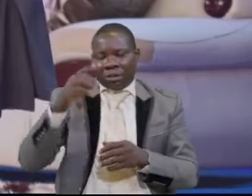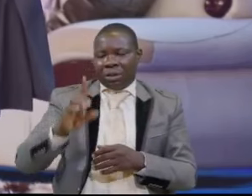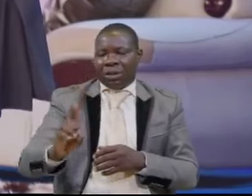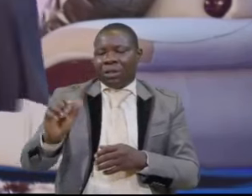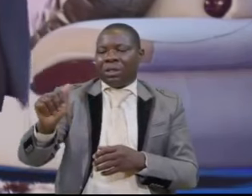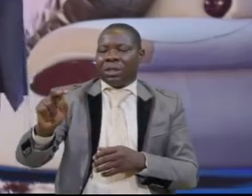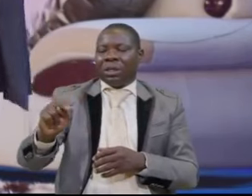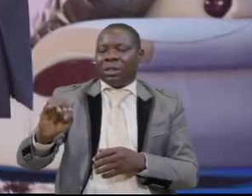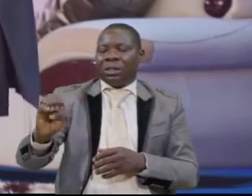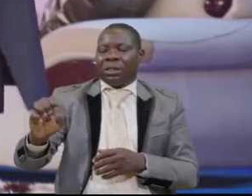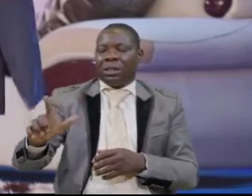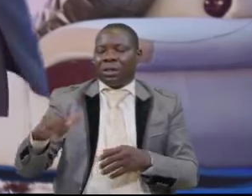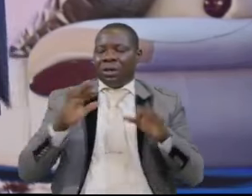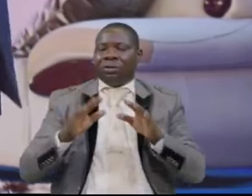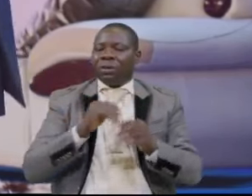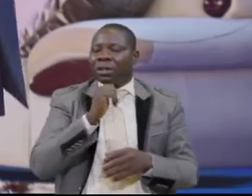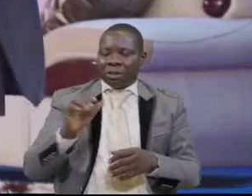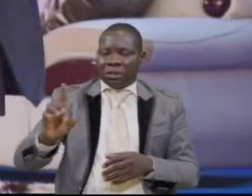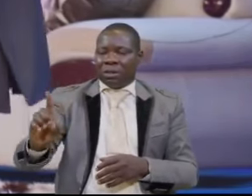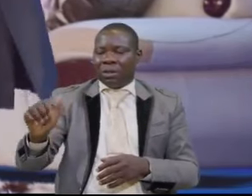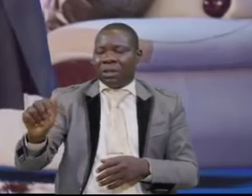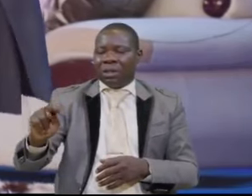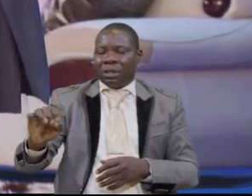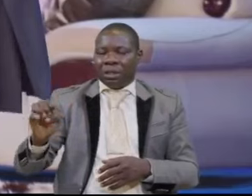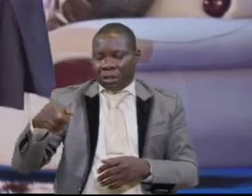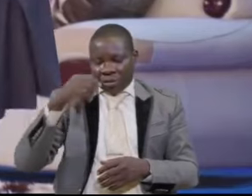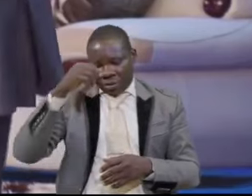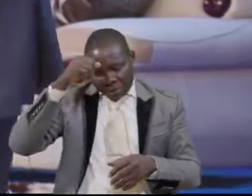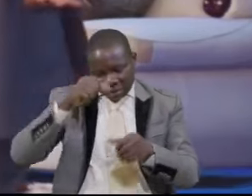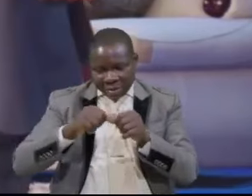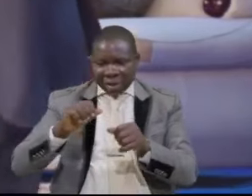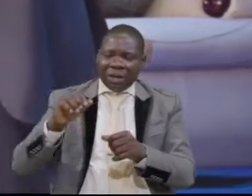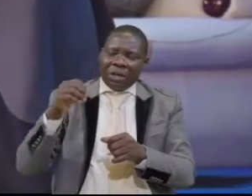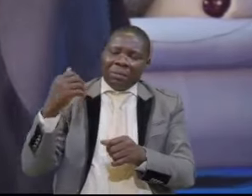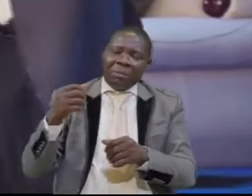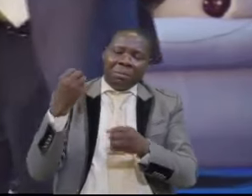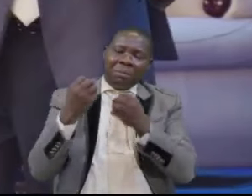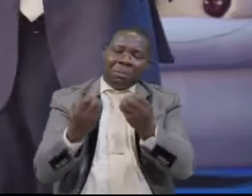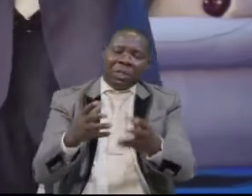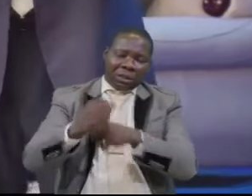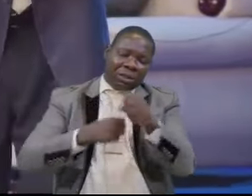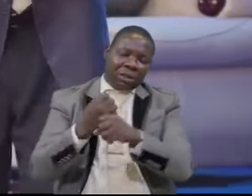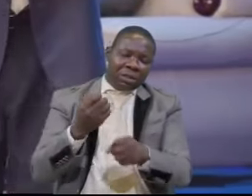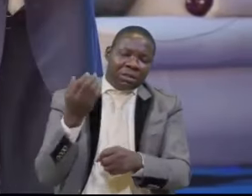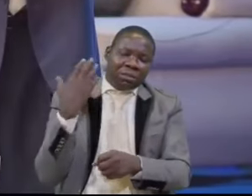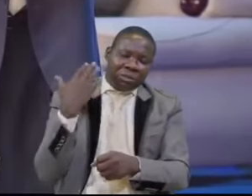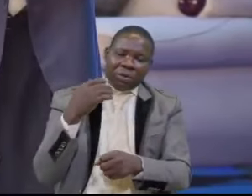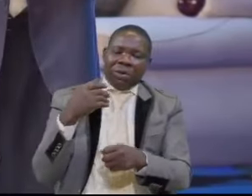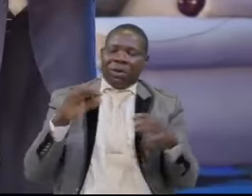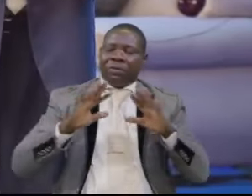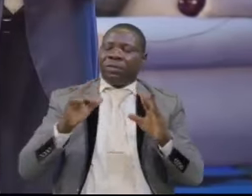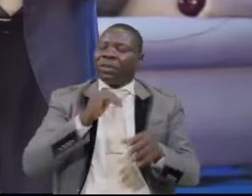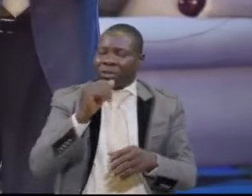Daniel. You remember? Many years before, fear not, Daniel. And now at old age, the Lord is